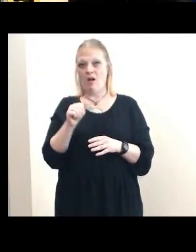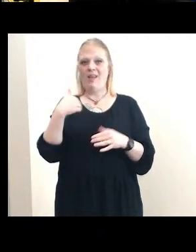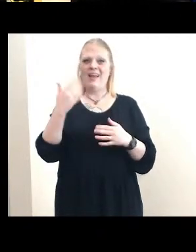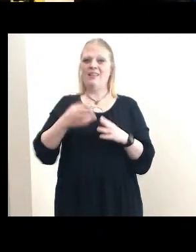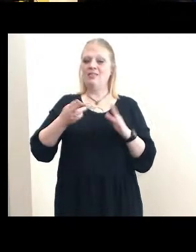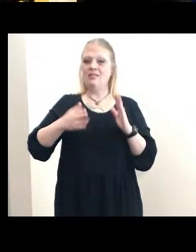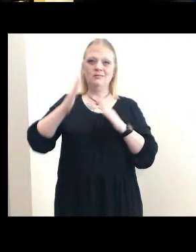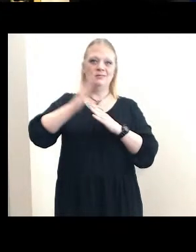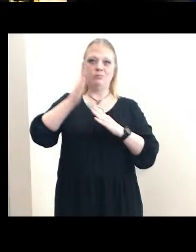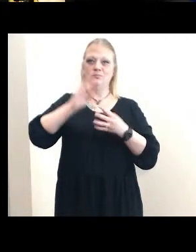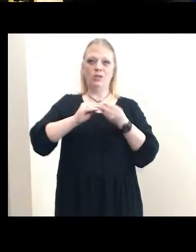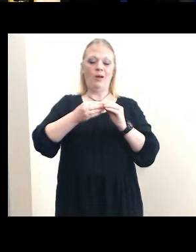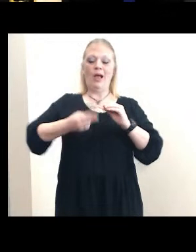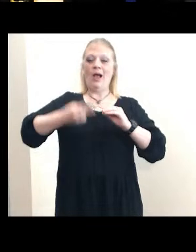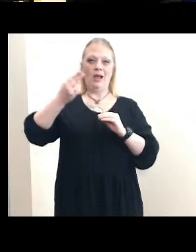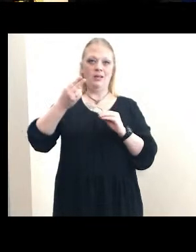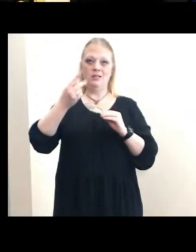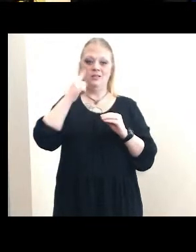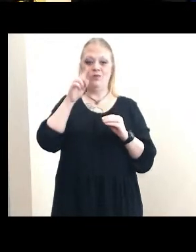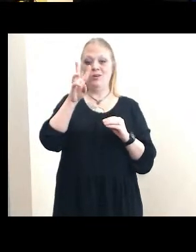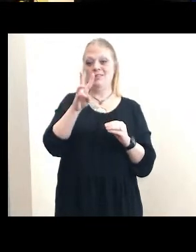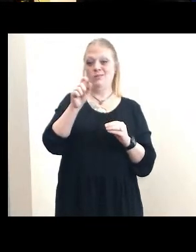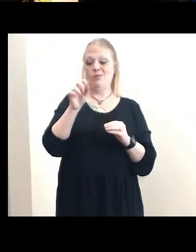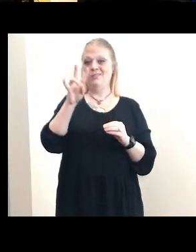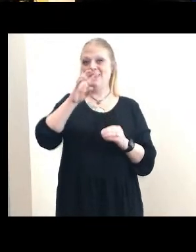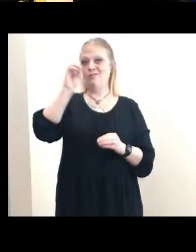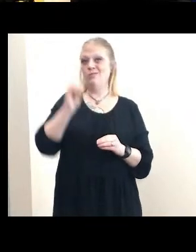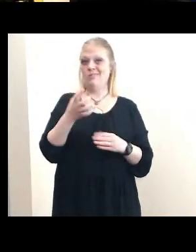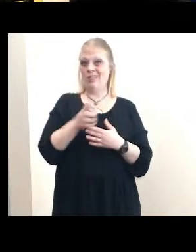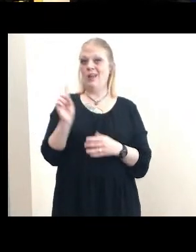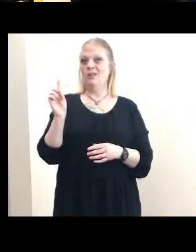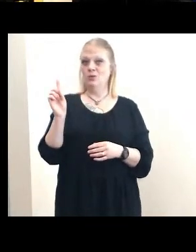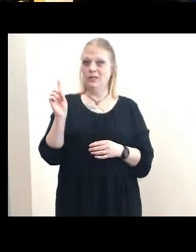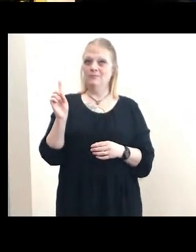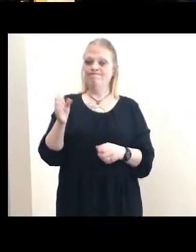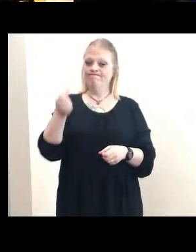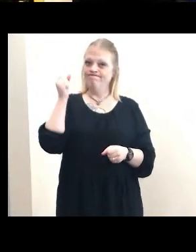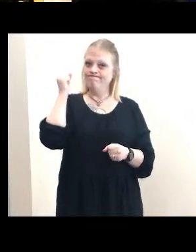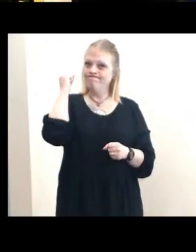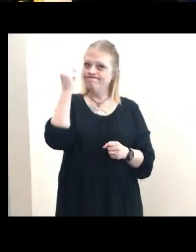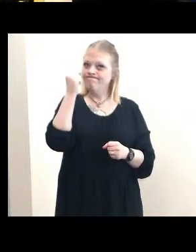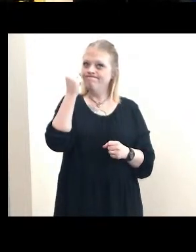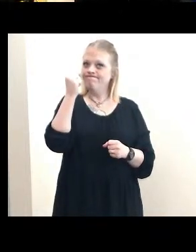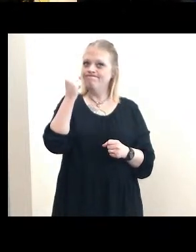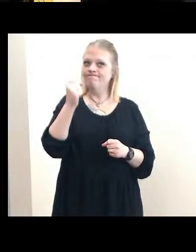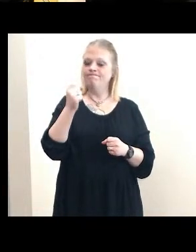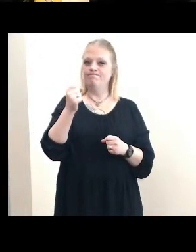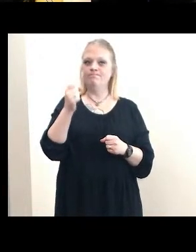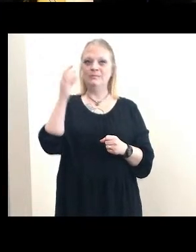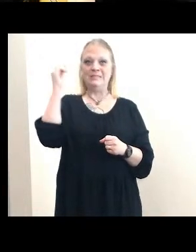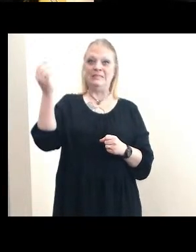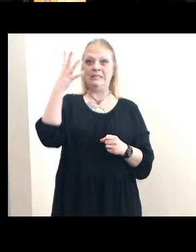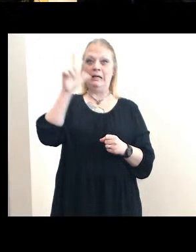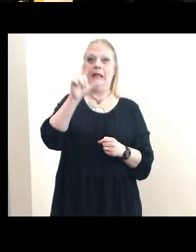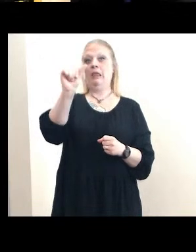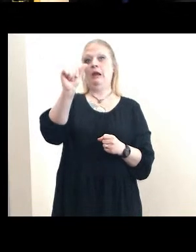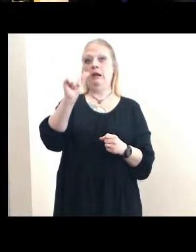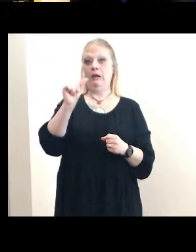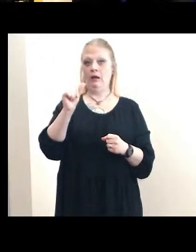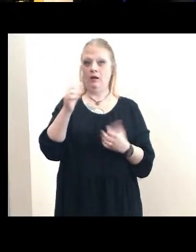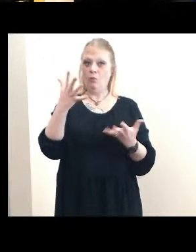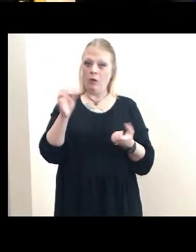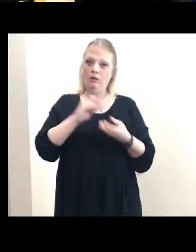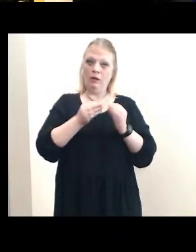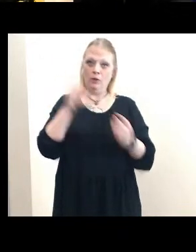one of the larger municipalities at 6.7% last week. So let's get it together, sunny LA. Let's get that